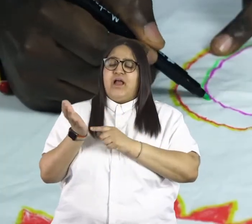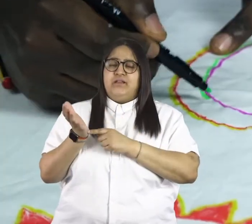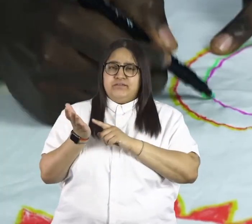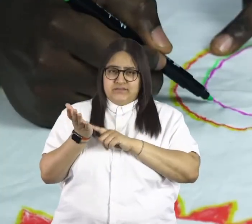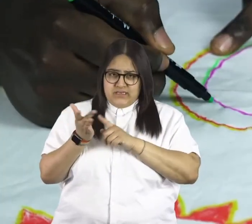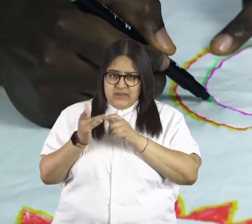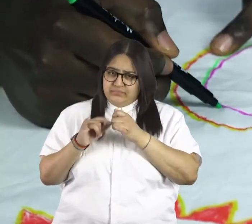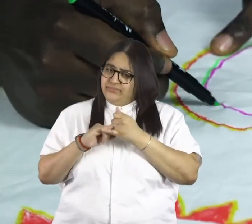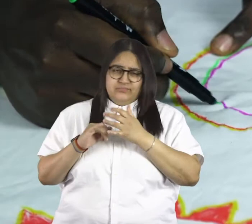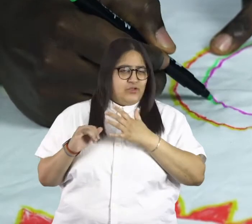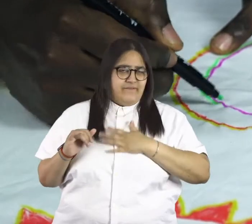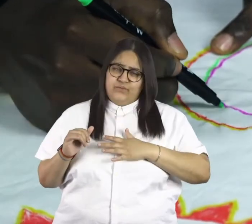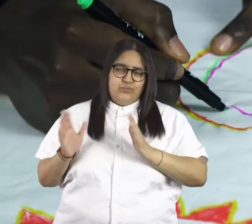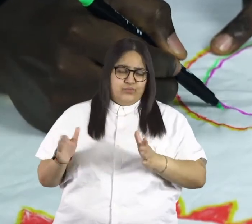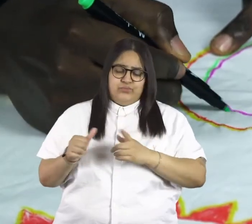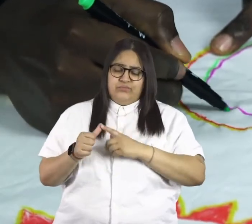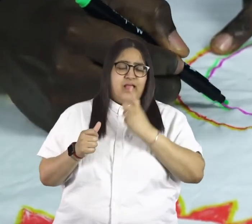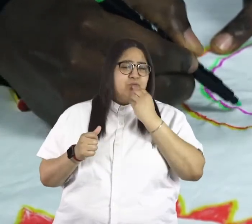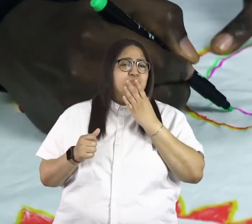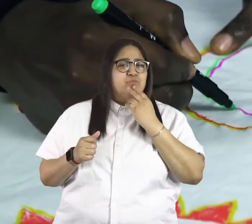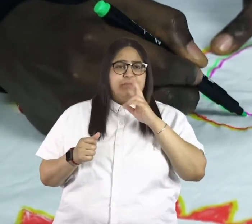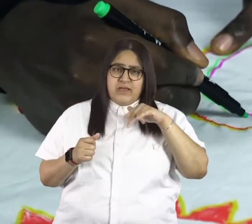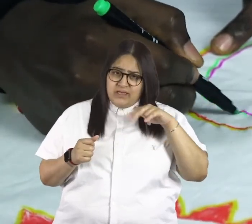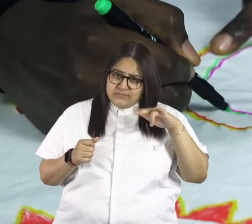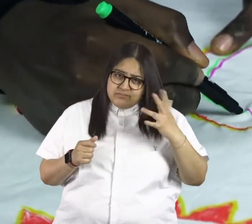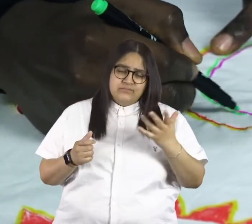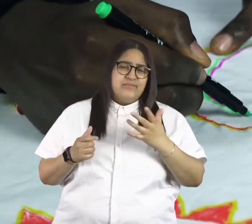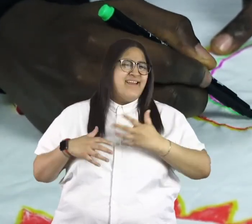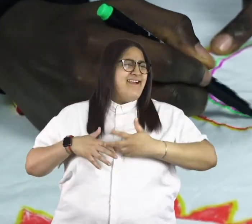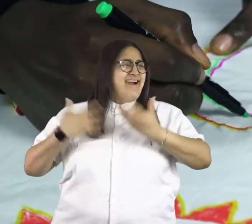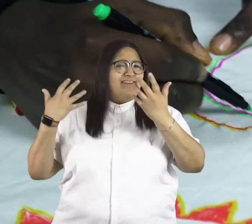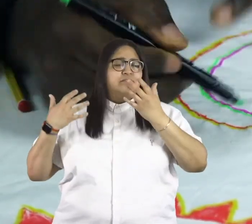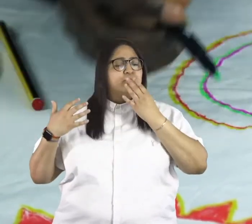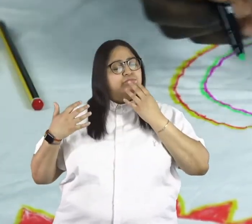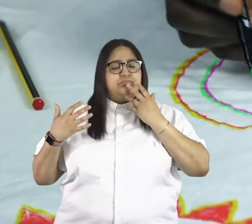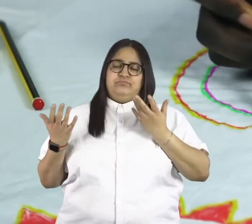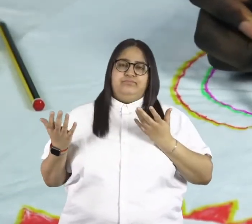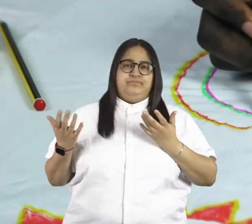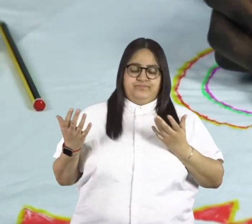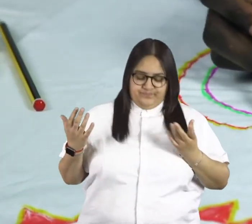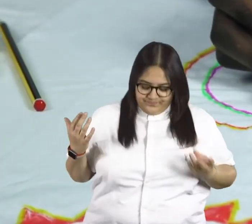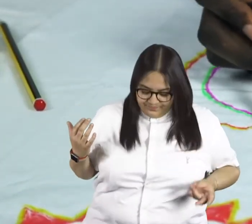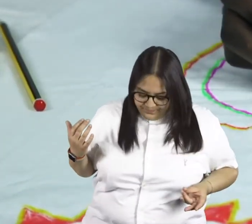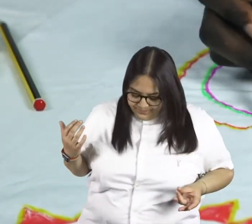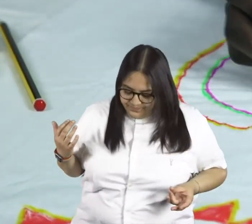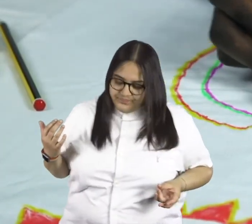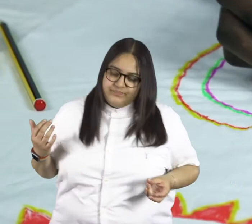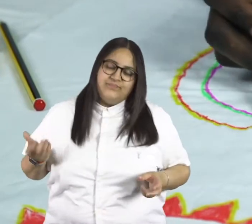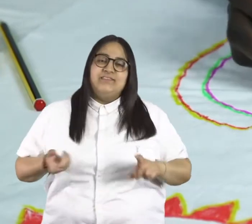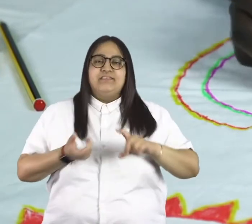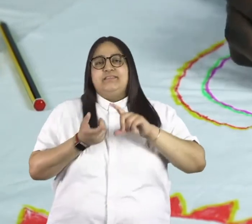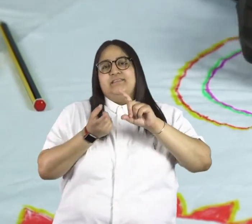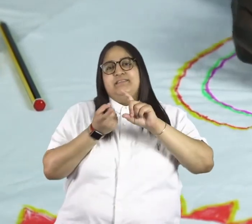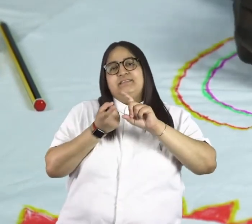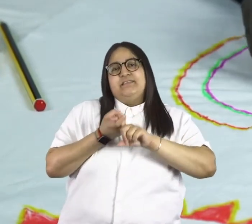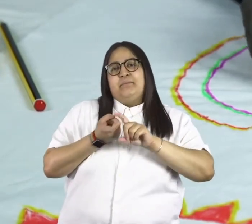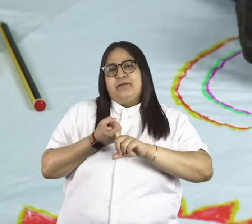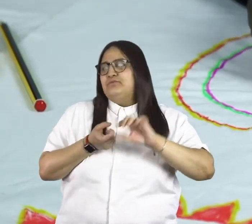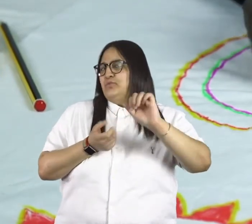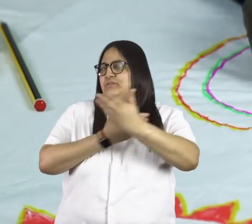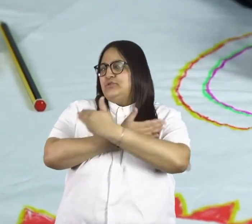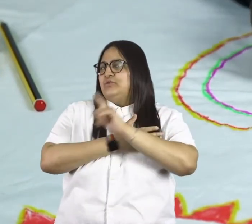paint or anything of your choice, to be honest, depending on what you want your t-shirt to be based on.